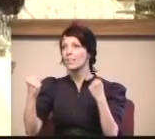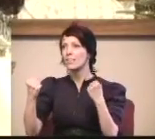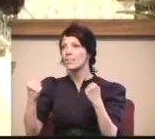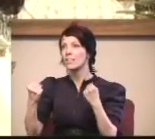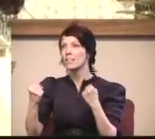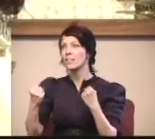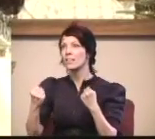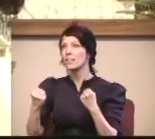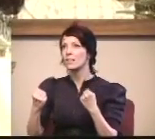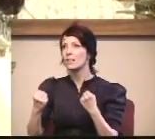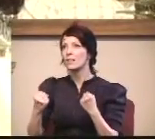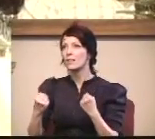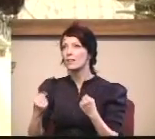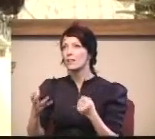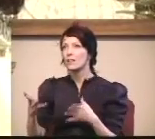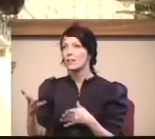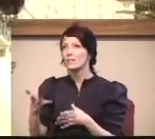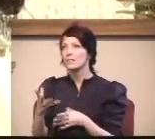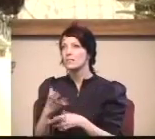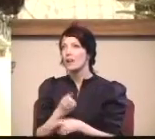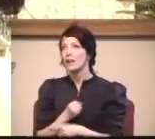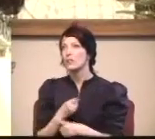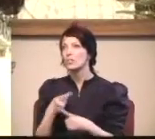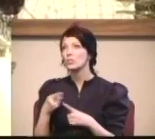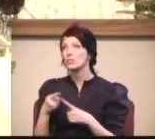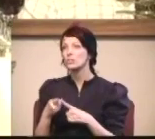strength. I'll take you to my